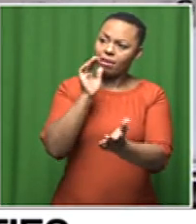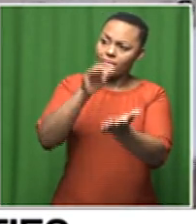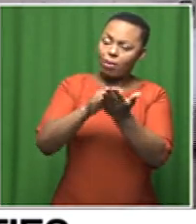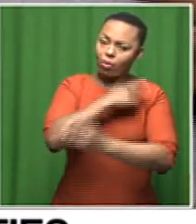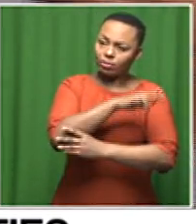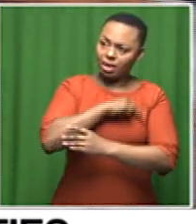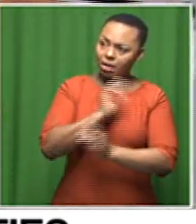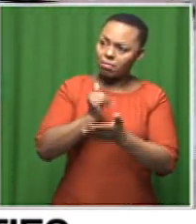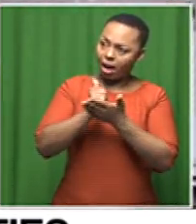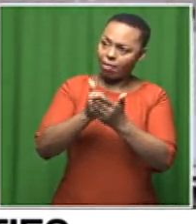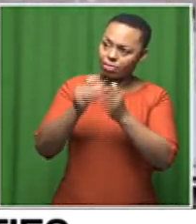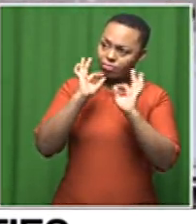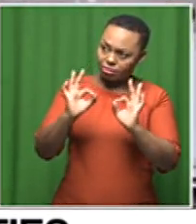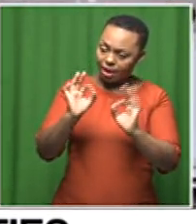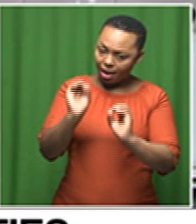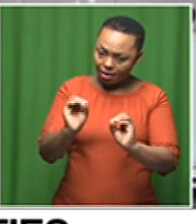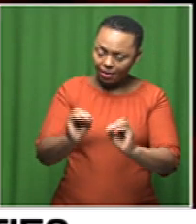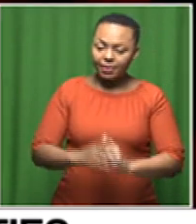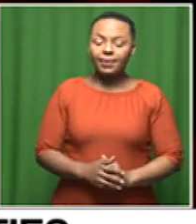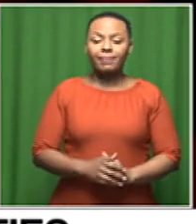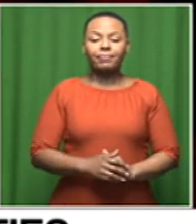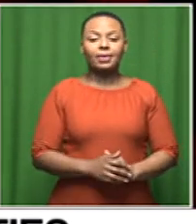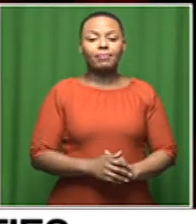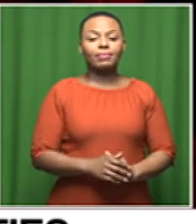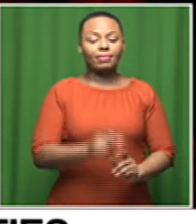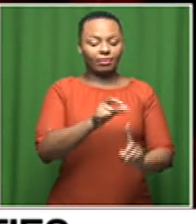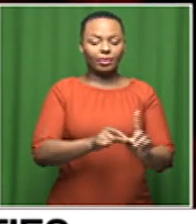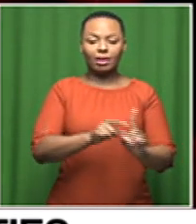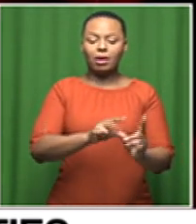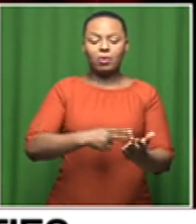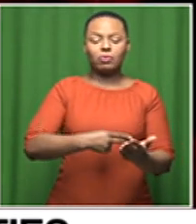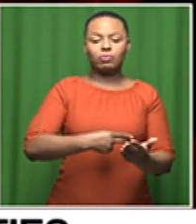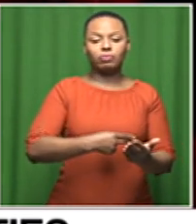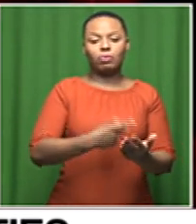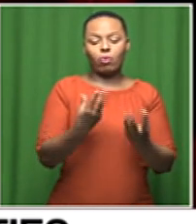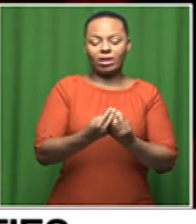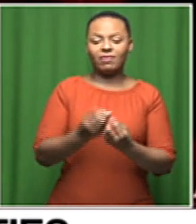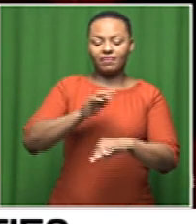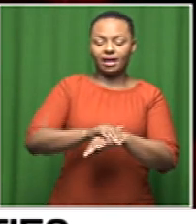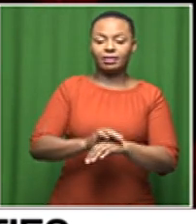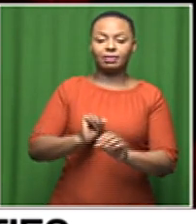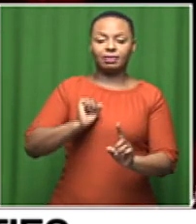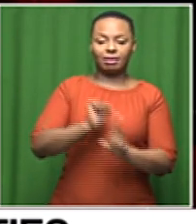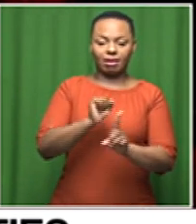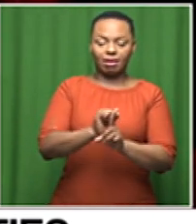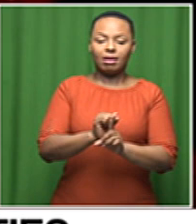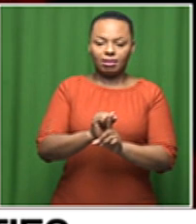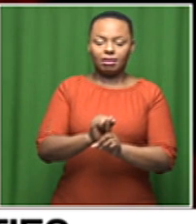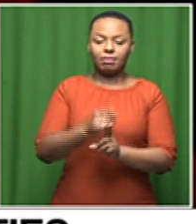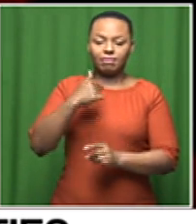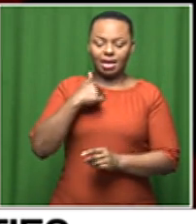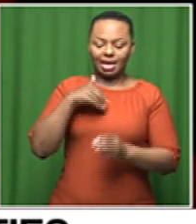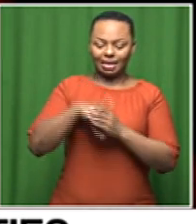Lethabo was on the street there, in our street down there. She was together with some of the friends. I was here